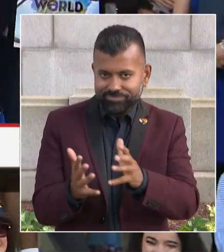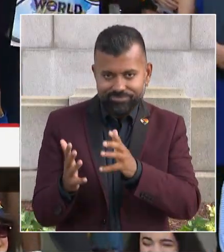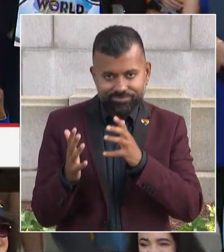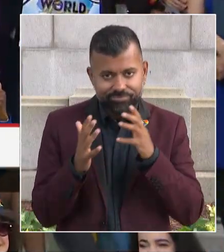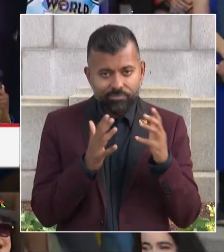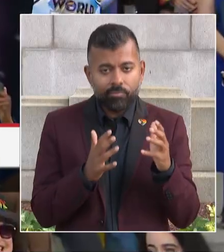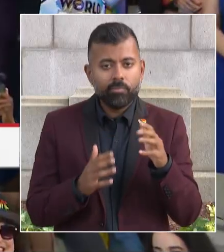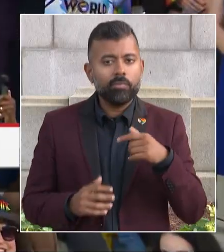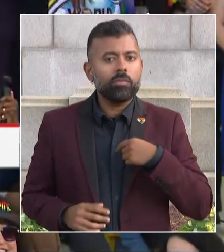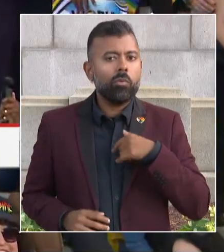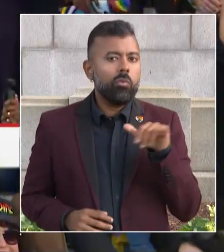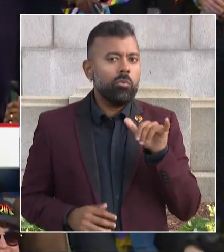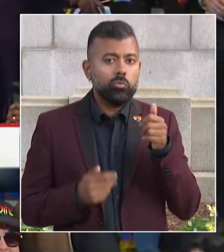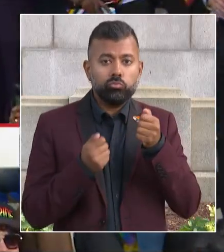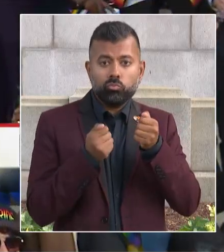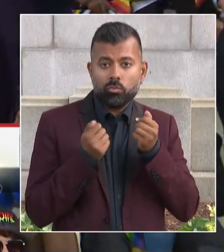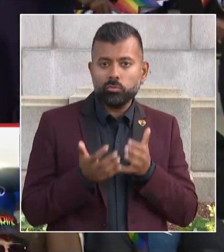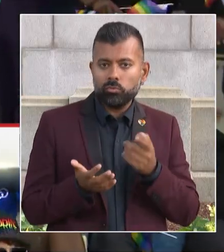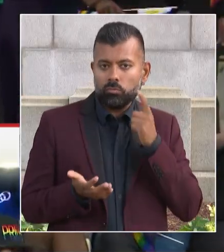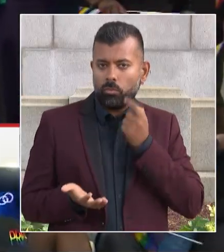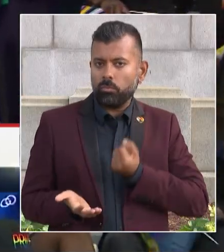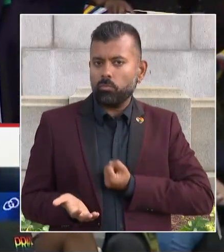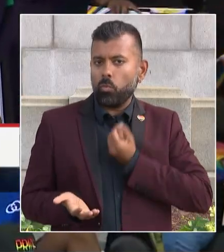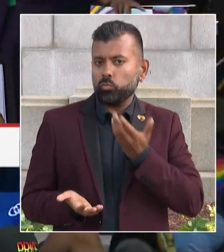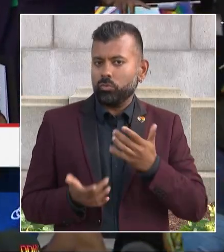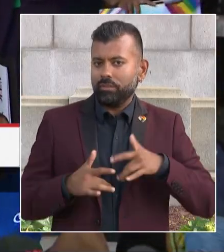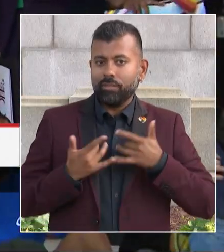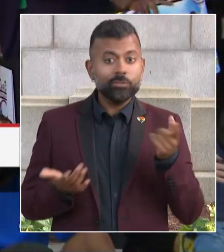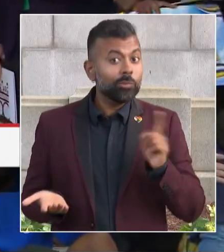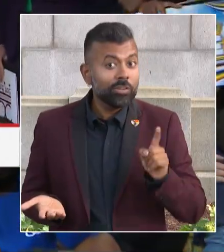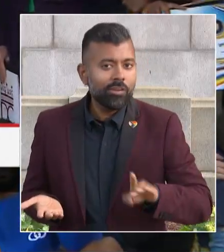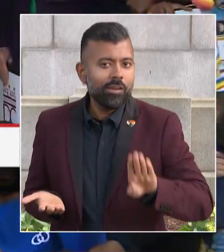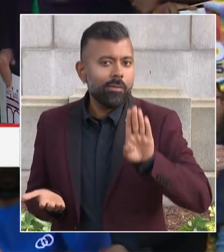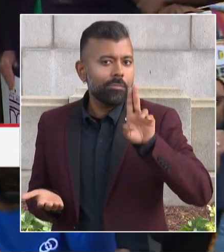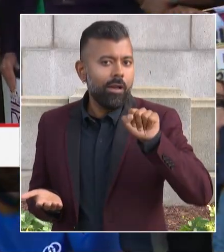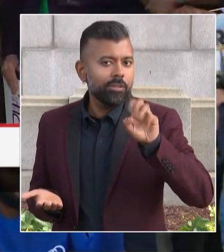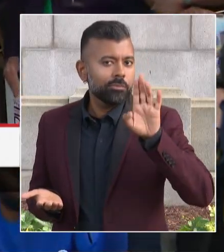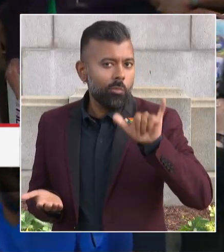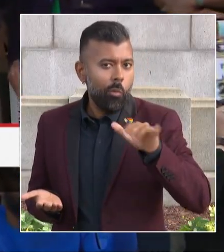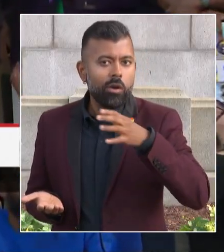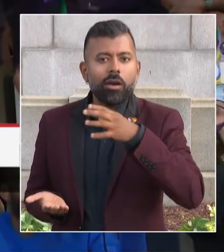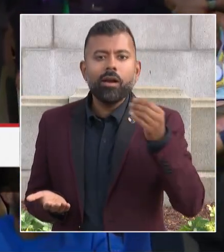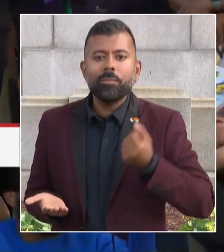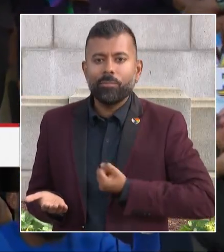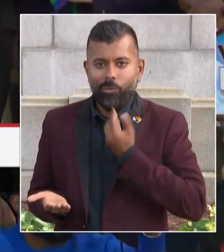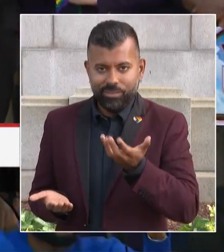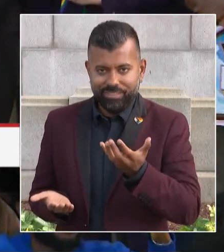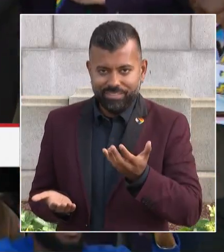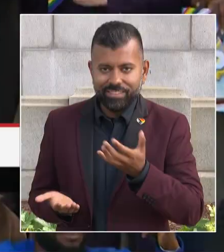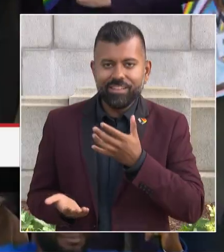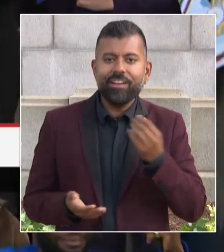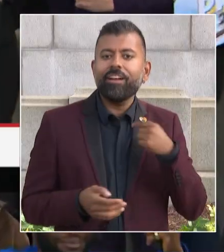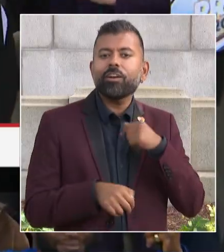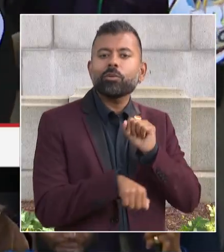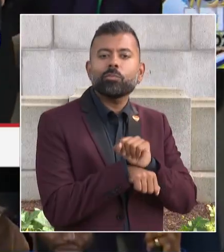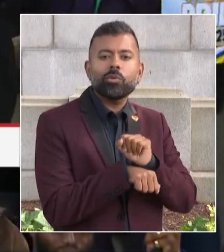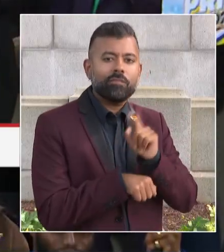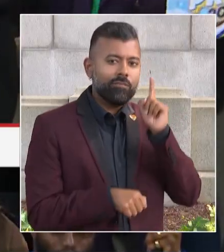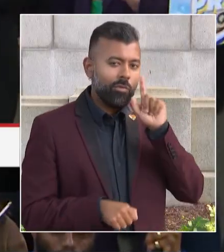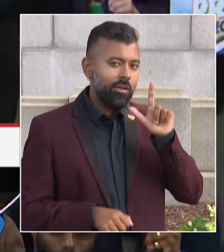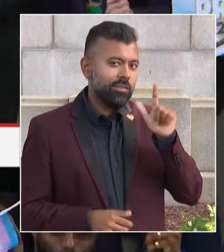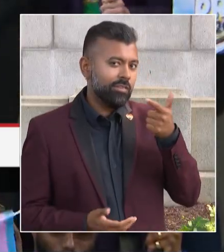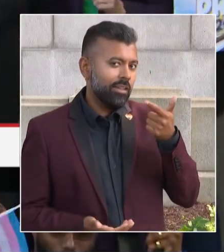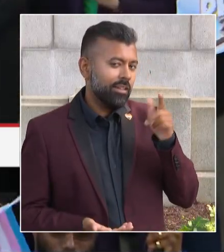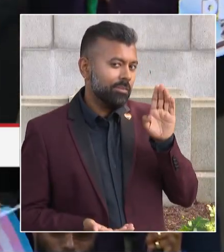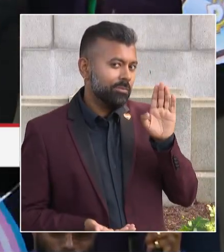events for Busboys and Poets, and part of the Advisory Council for the Mayor's Office of LGBTQ Affairs. Shout out to Japer. Thank you, Mayor. Mayor